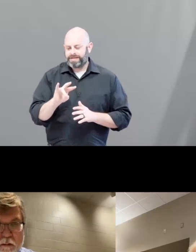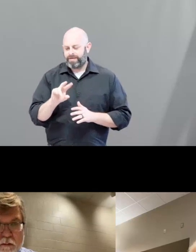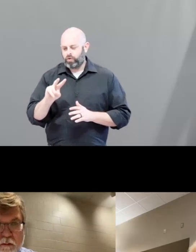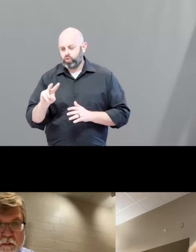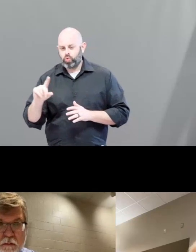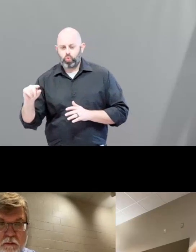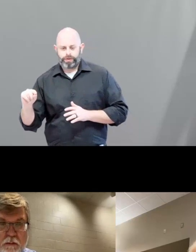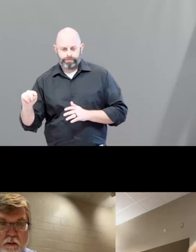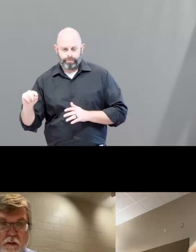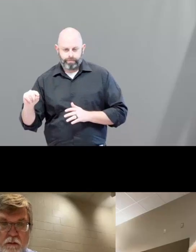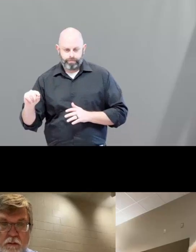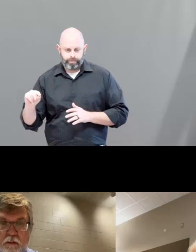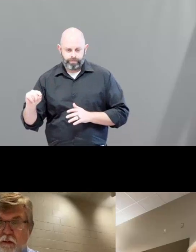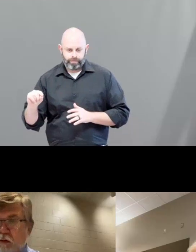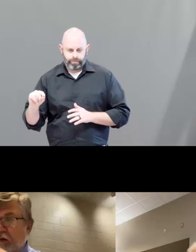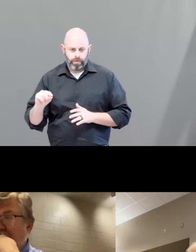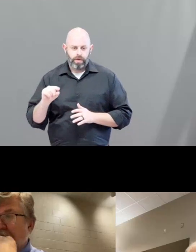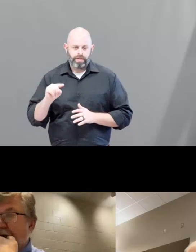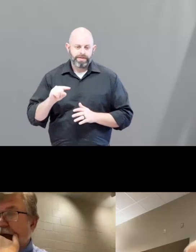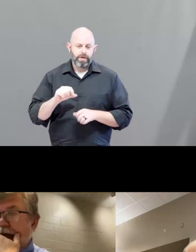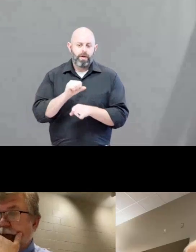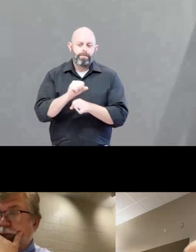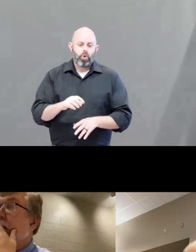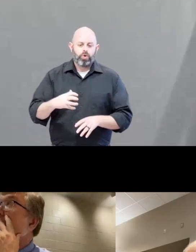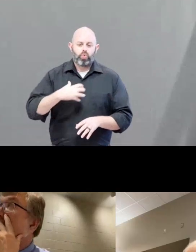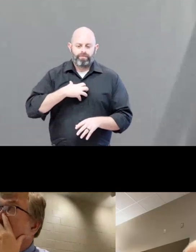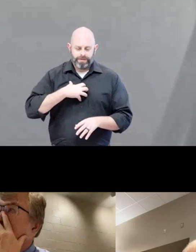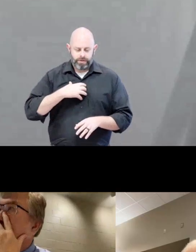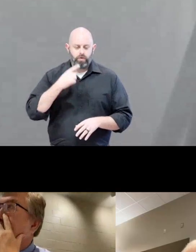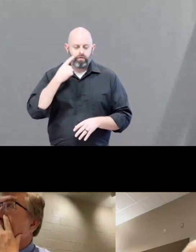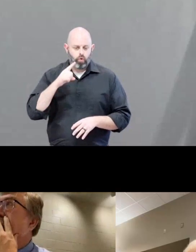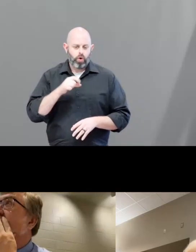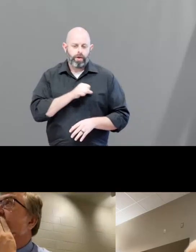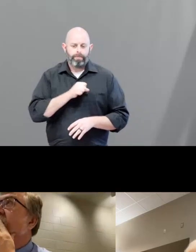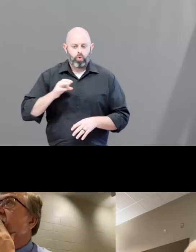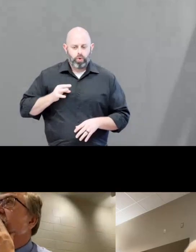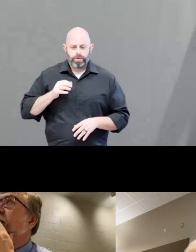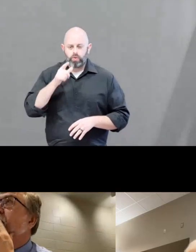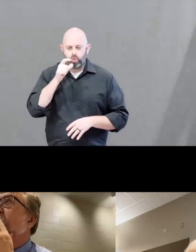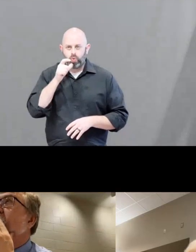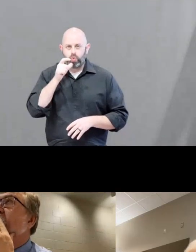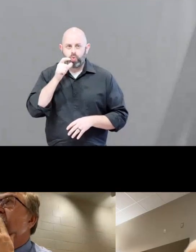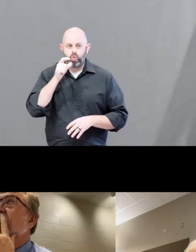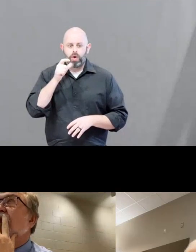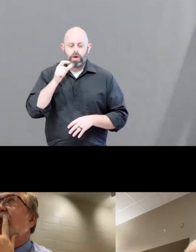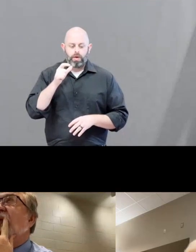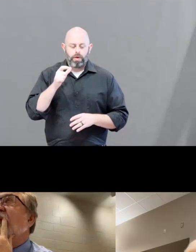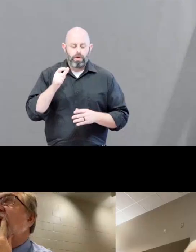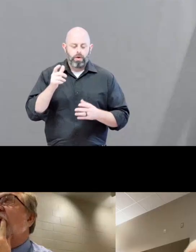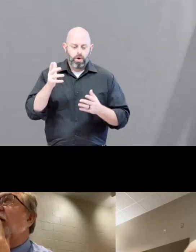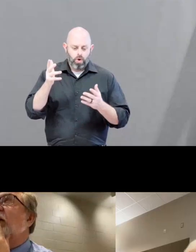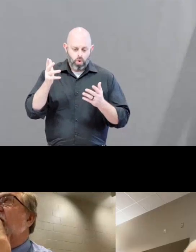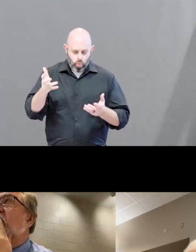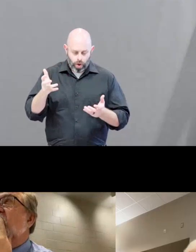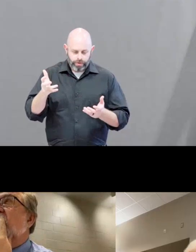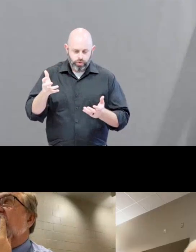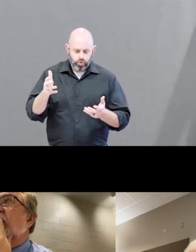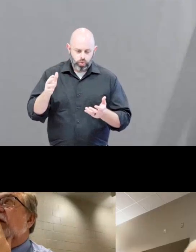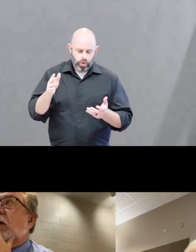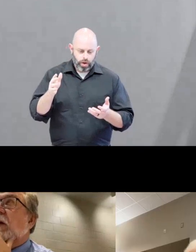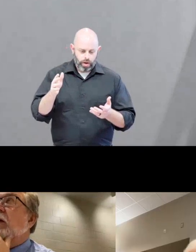7220. And basically this is for employees who would like to